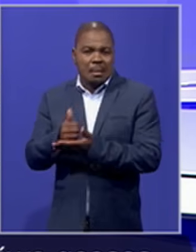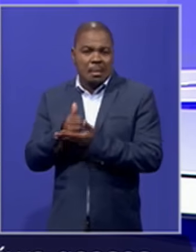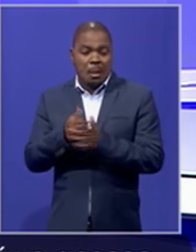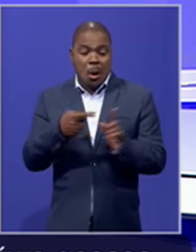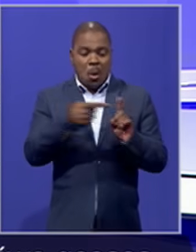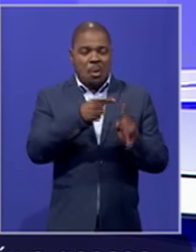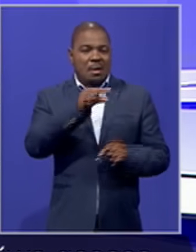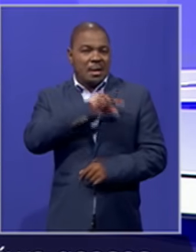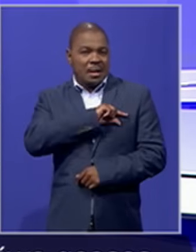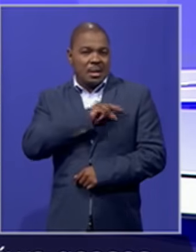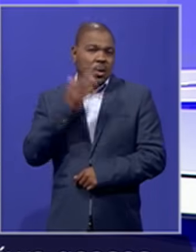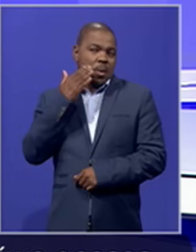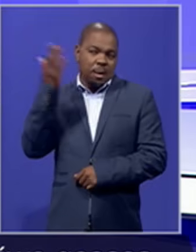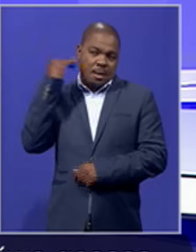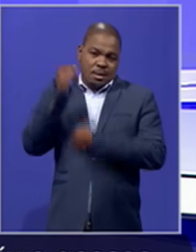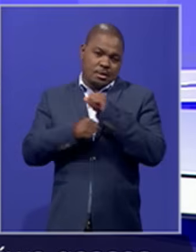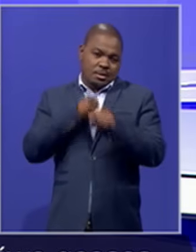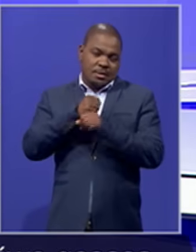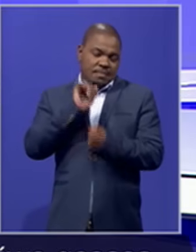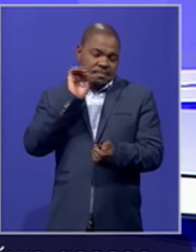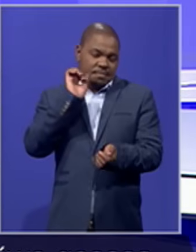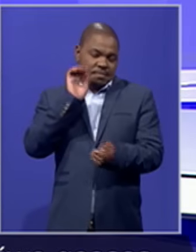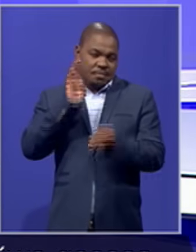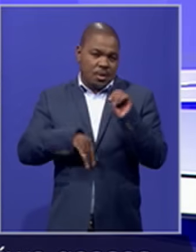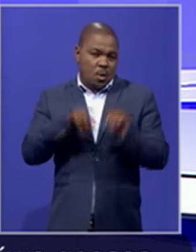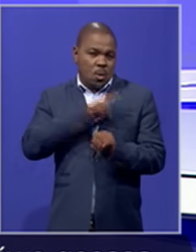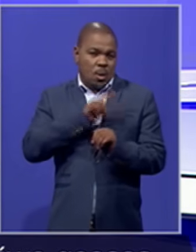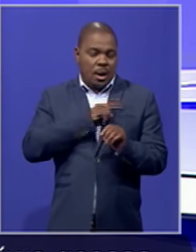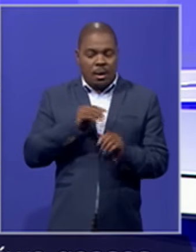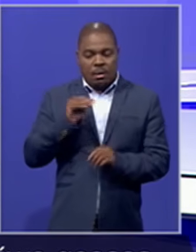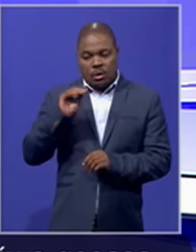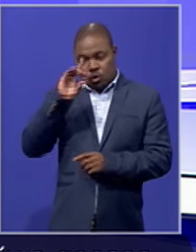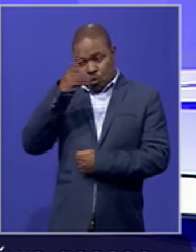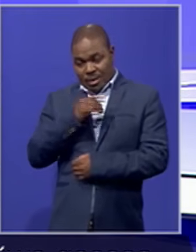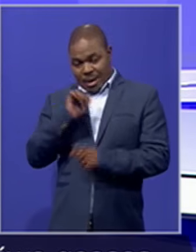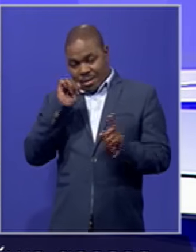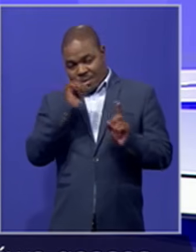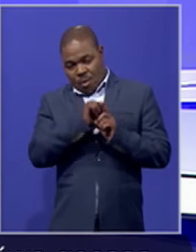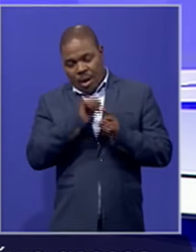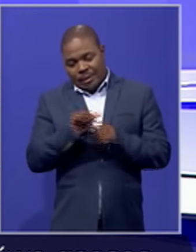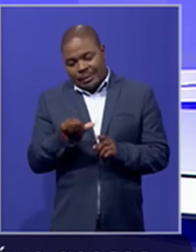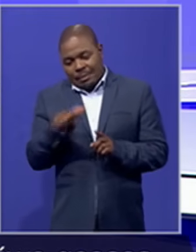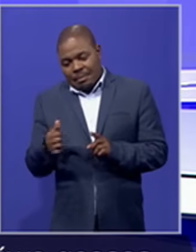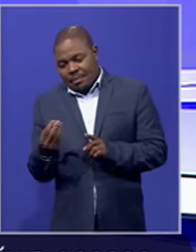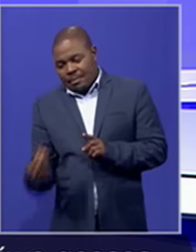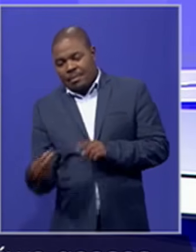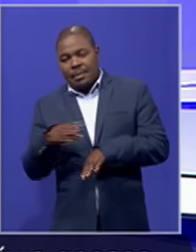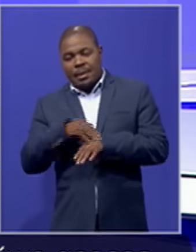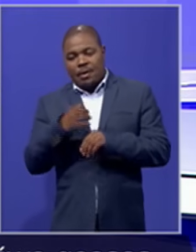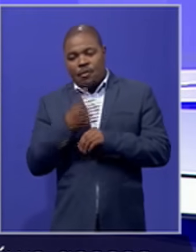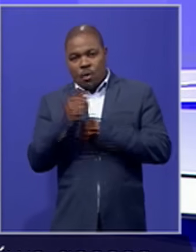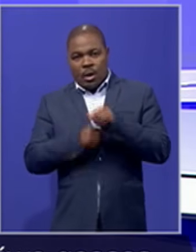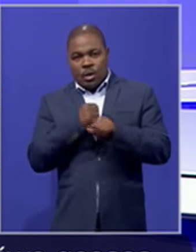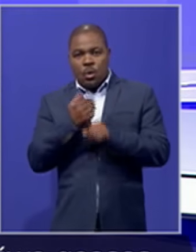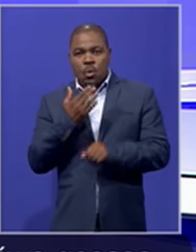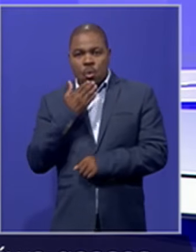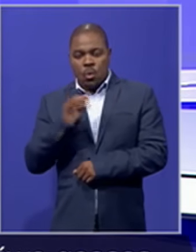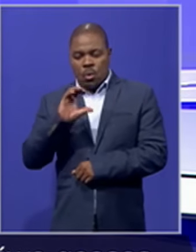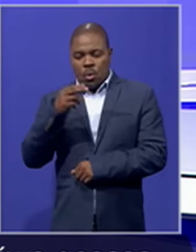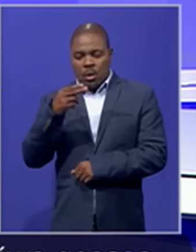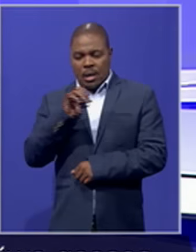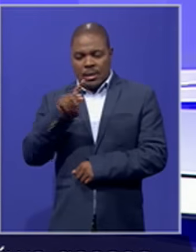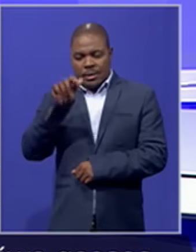o bone molato ngwageng wa go feta ka go kata le go bolaya morwedi wa gagwe yo e sego wa madi wa mengwaga e mene Nada Jane Chalita.